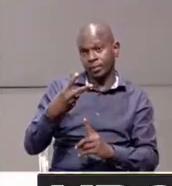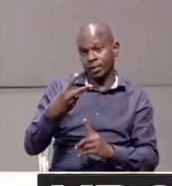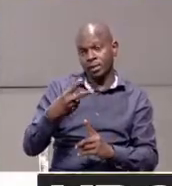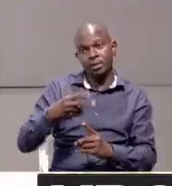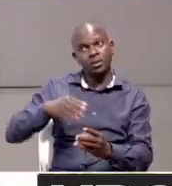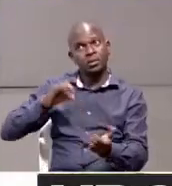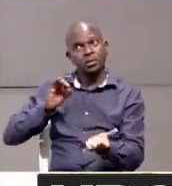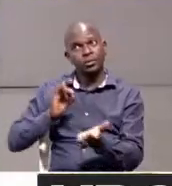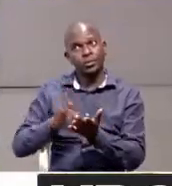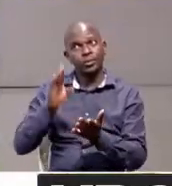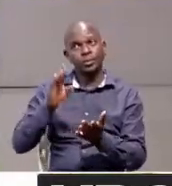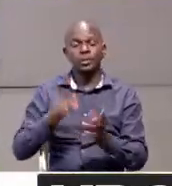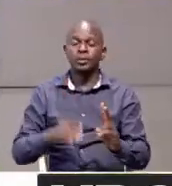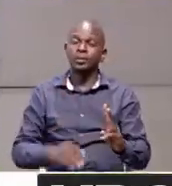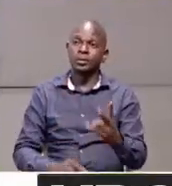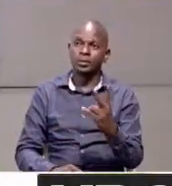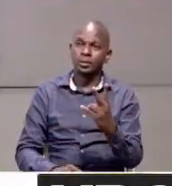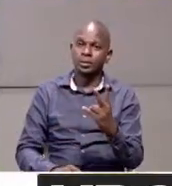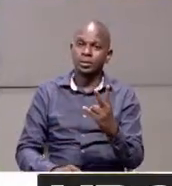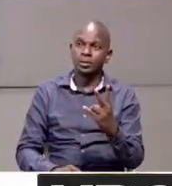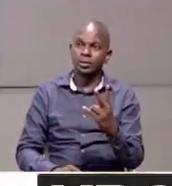chased me out of her office. Then too,